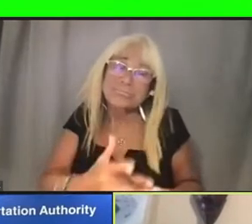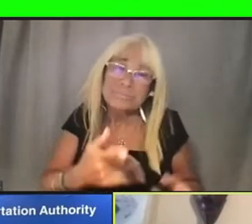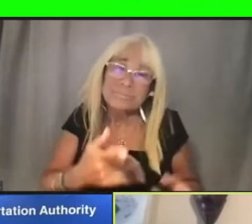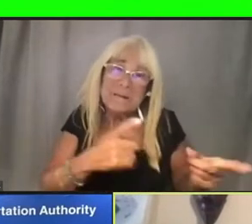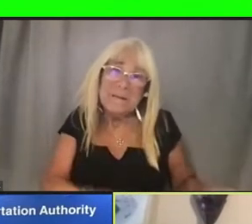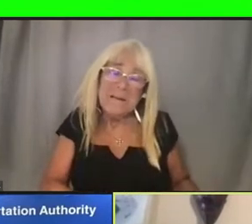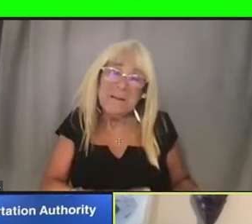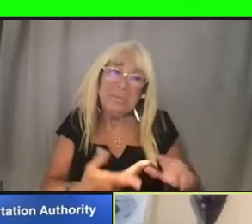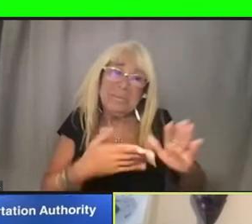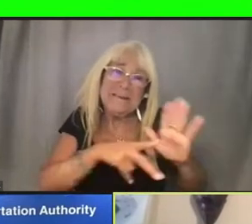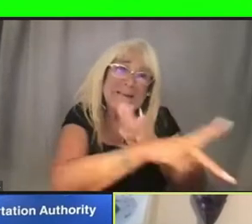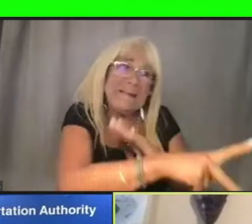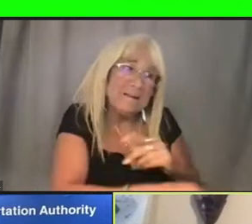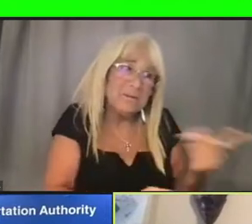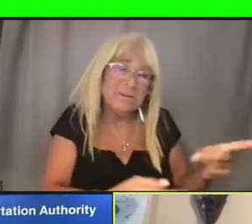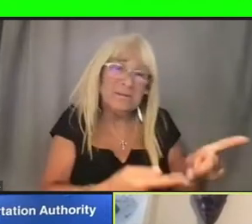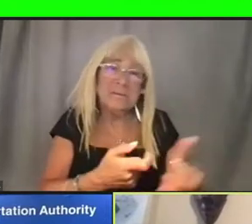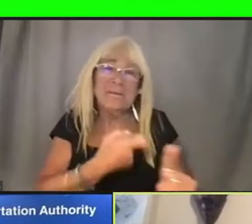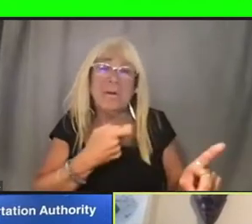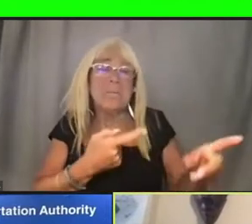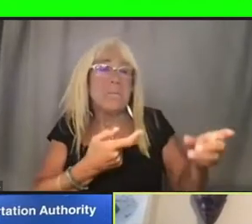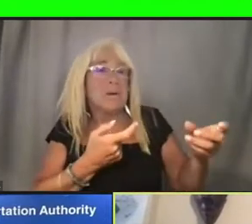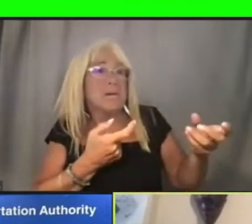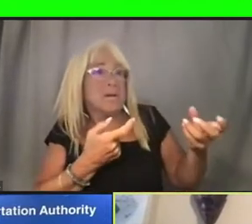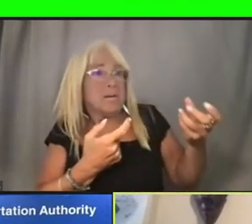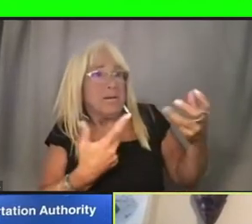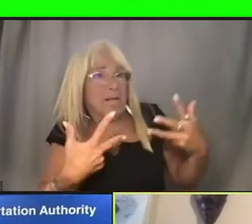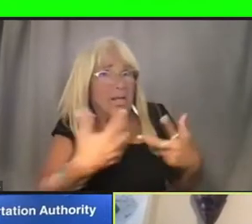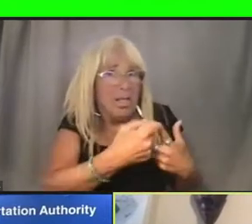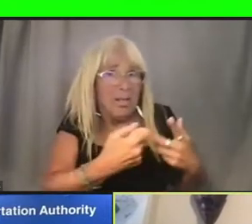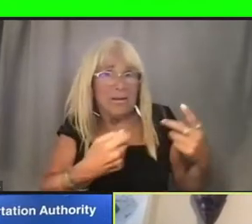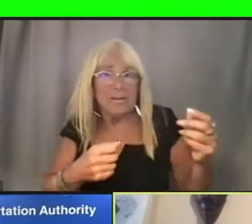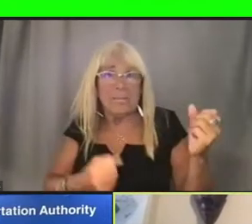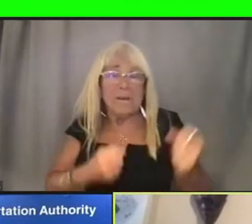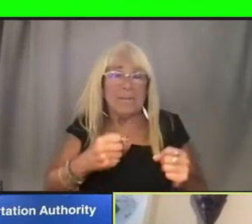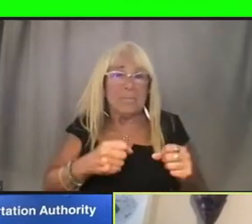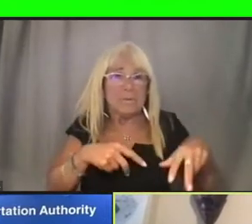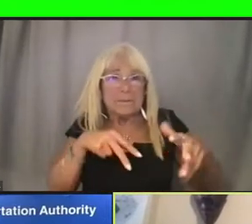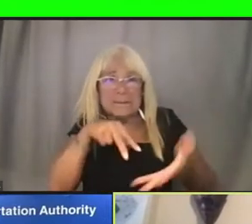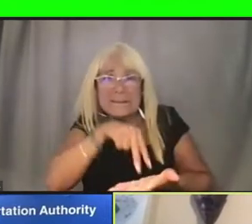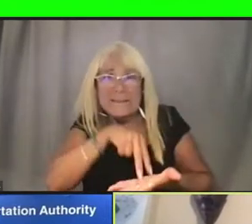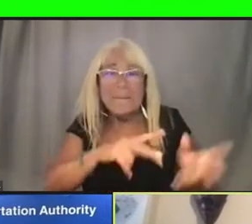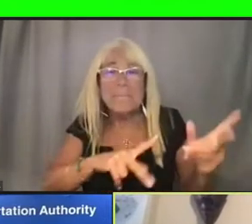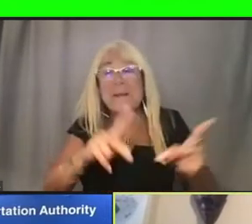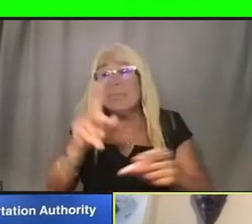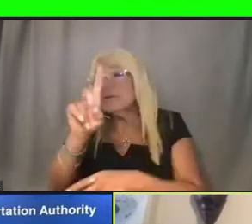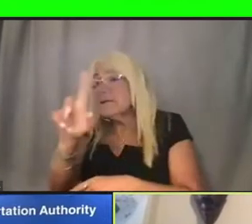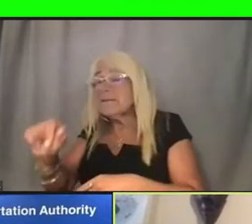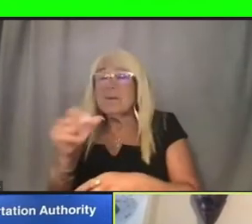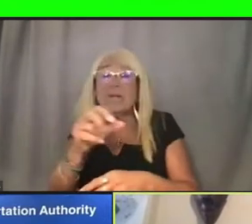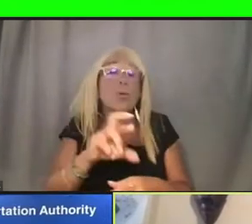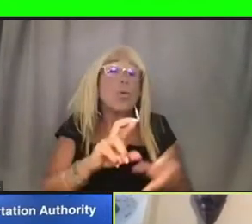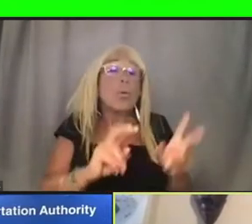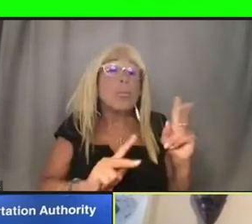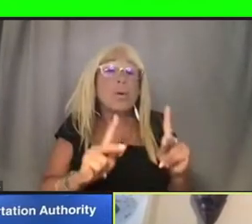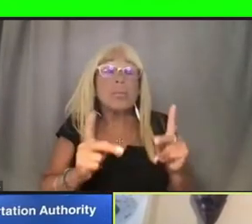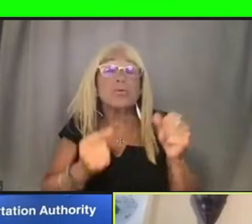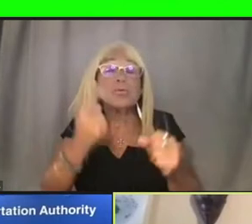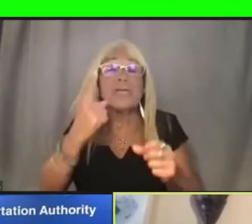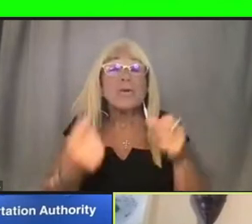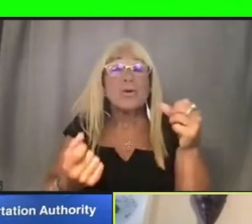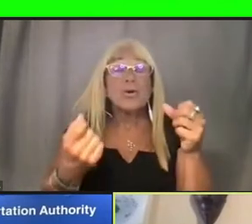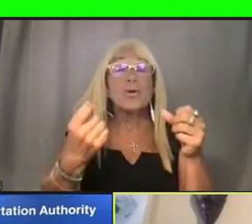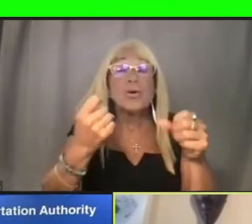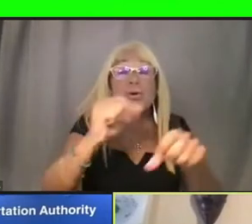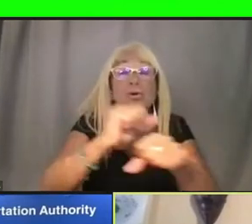people who cannot work from home commuters who travel at night people with disabilities and people who drive for their jobs that change is